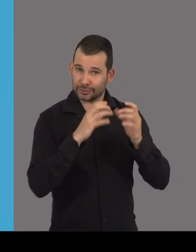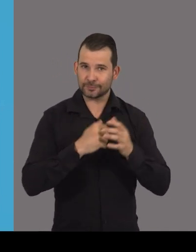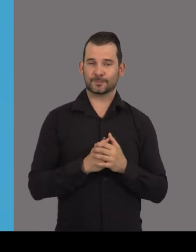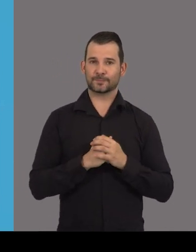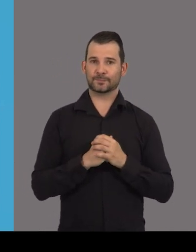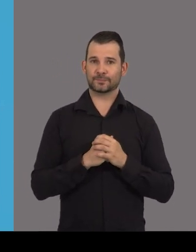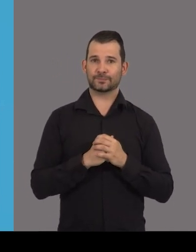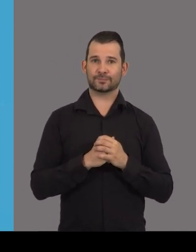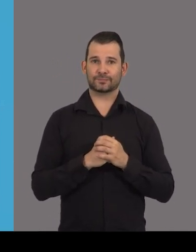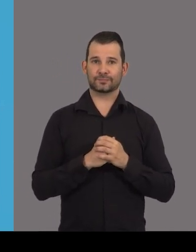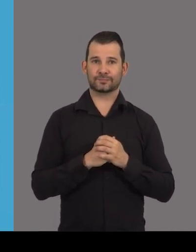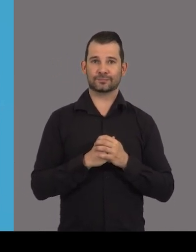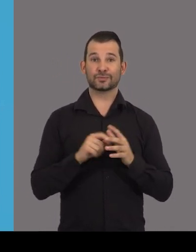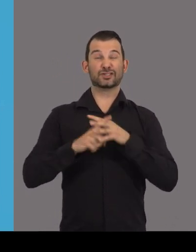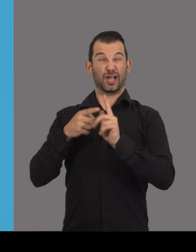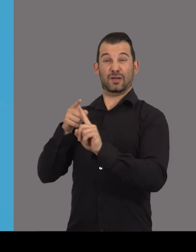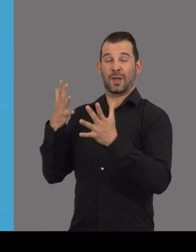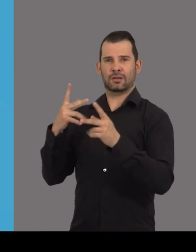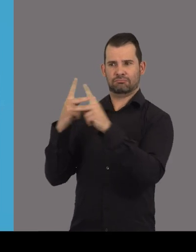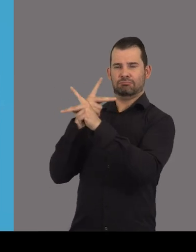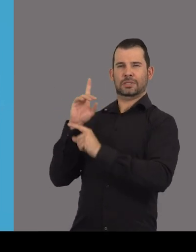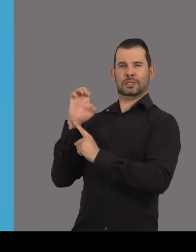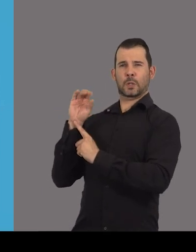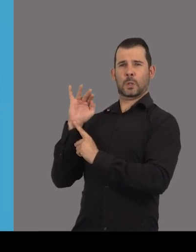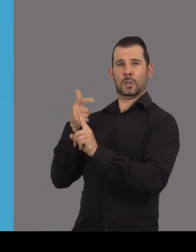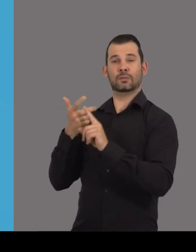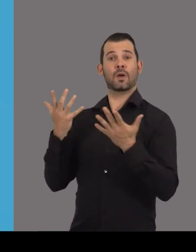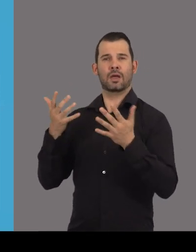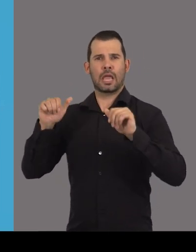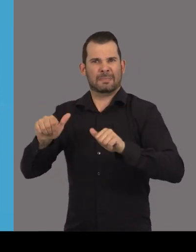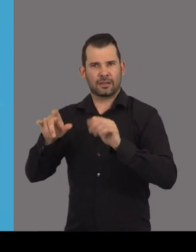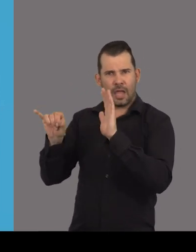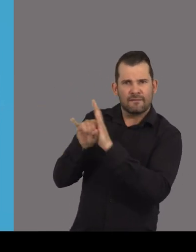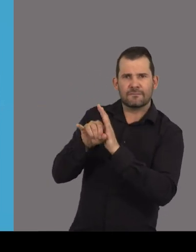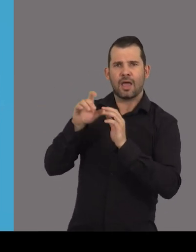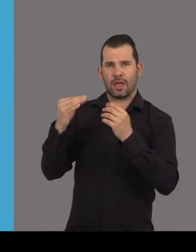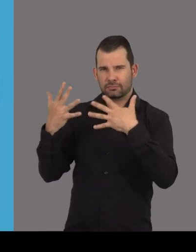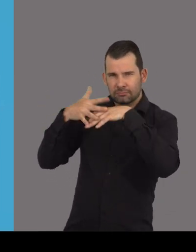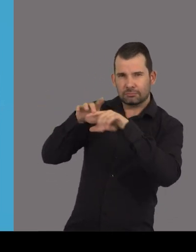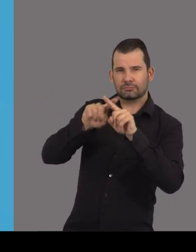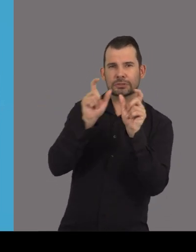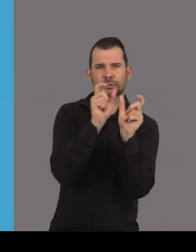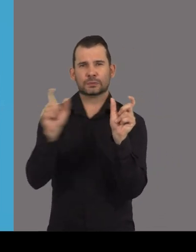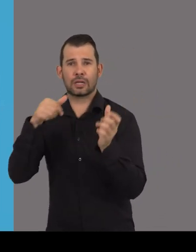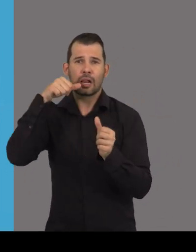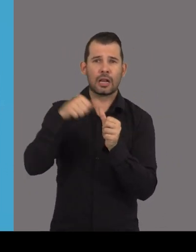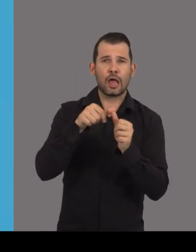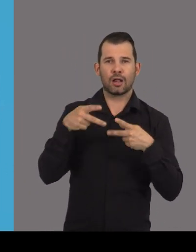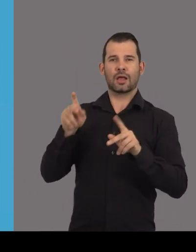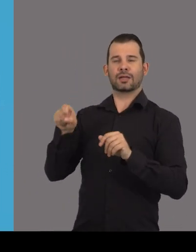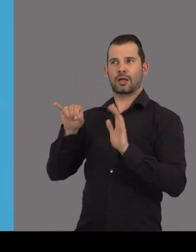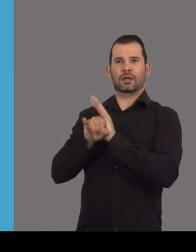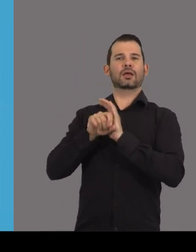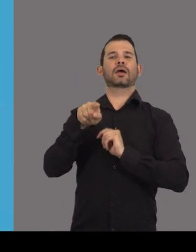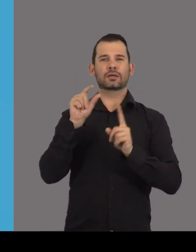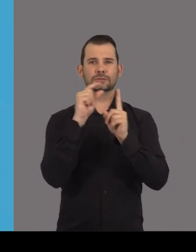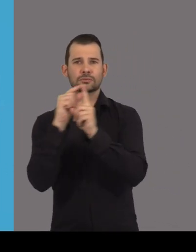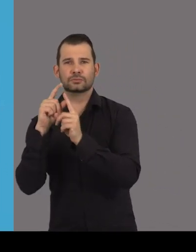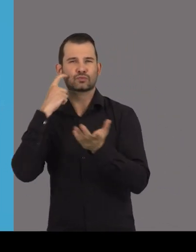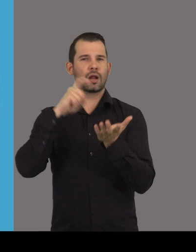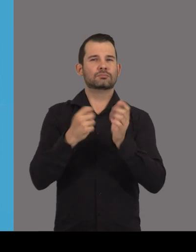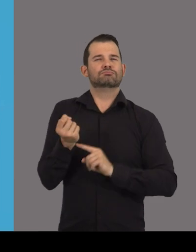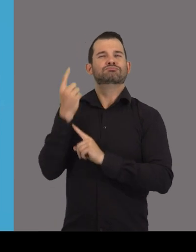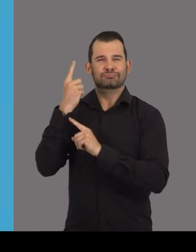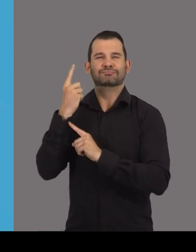communication. To start off, decoding is the ability to identify and then blend together sequences of letters, allowing for text